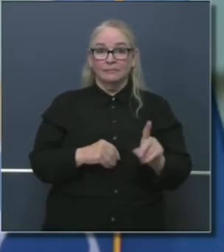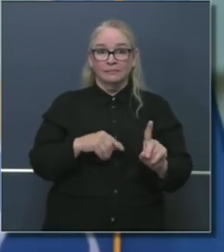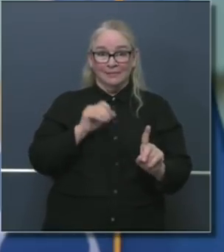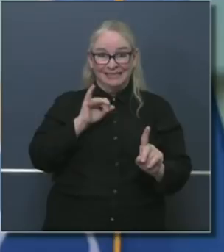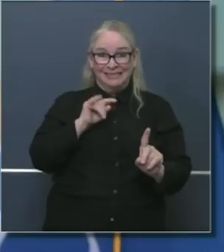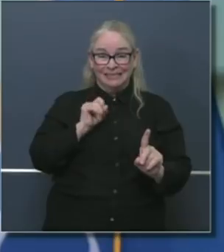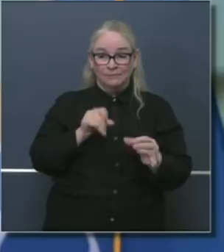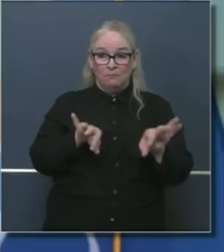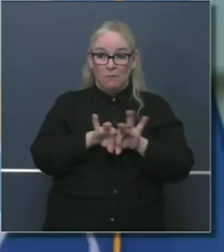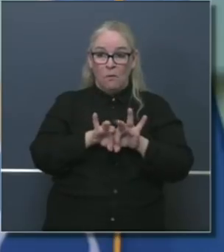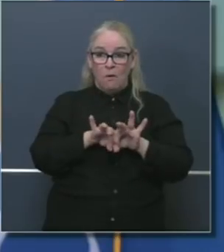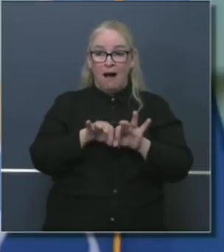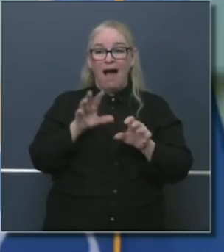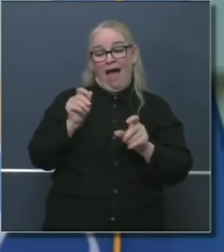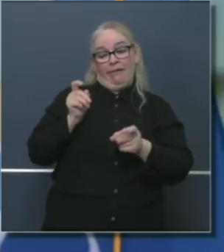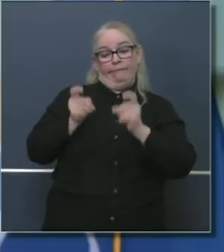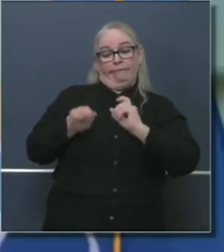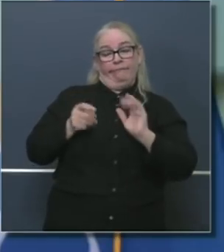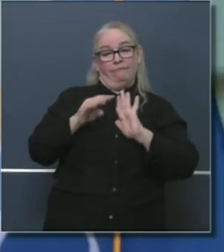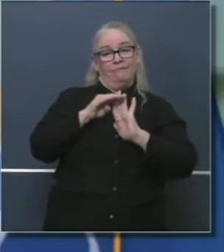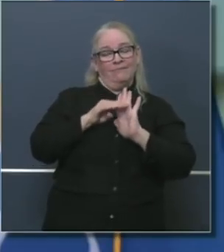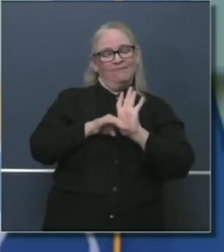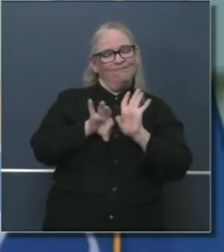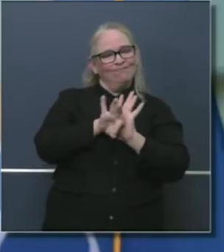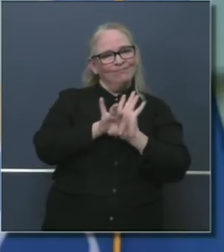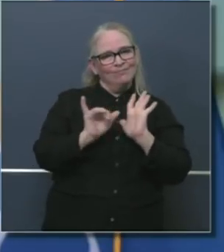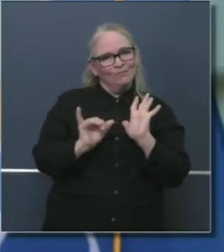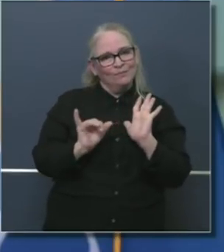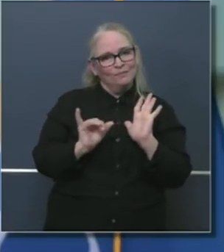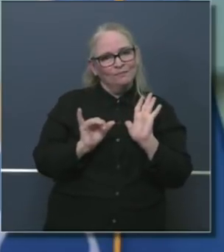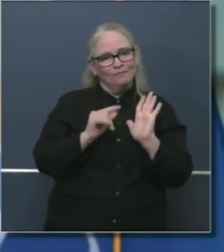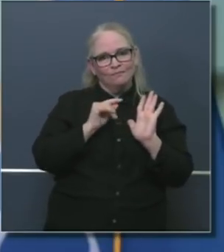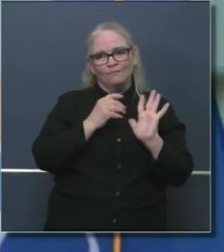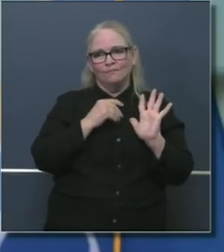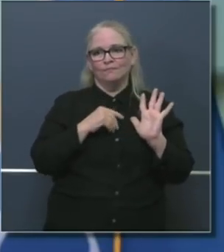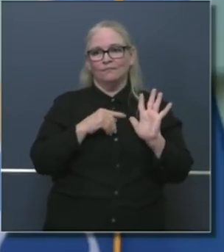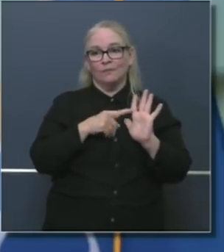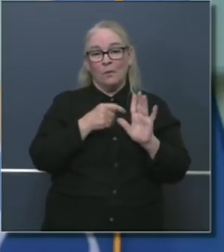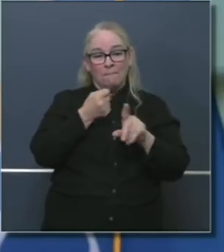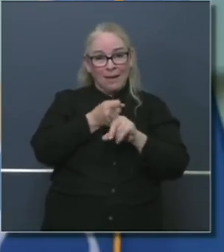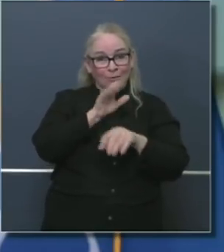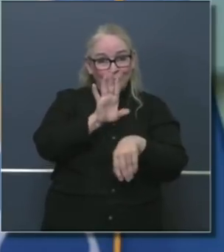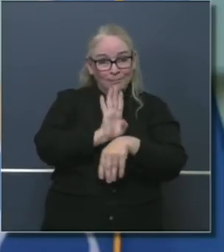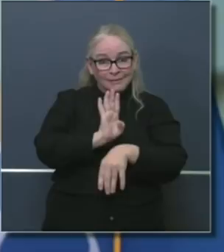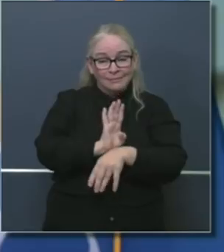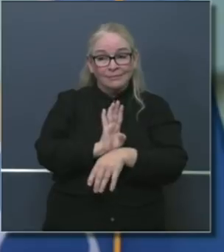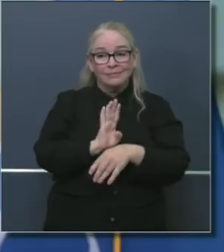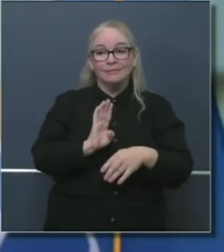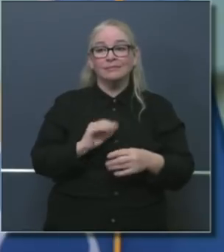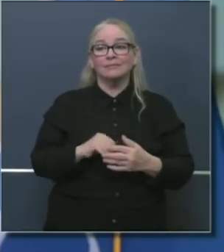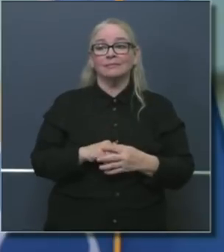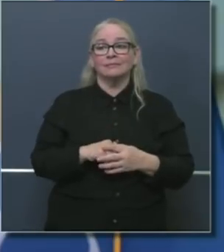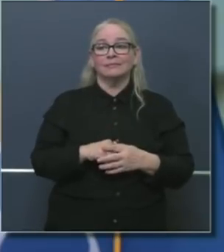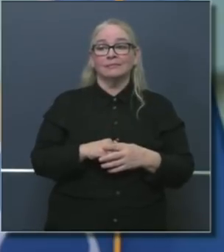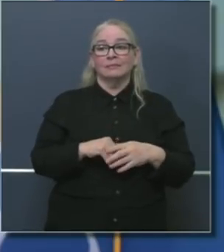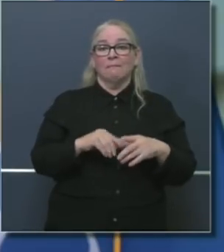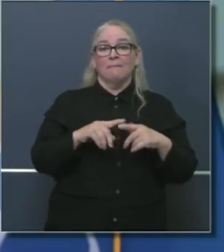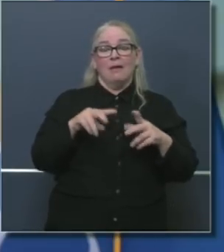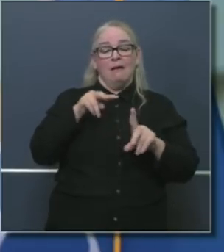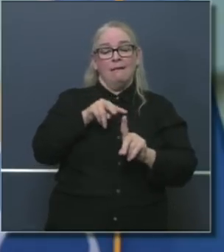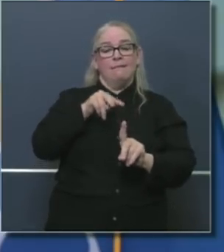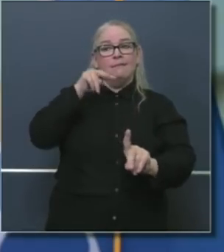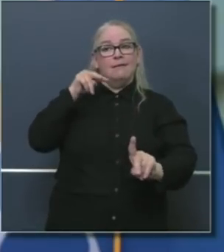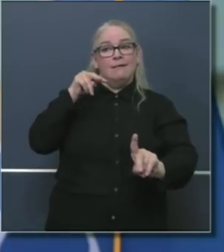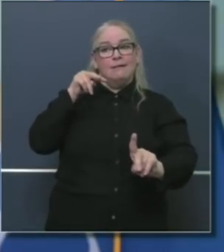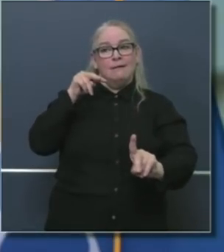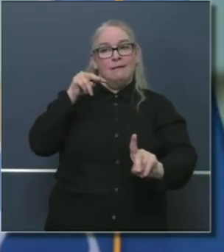real restrictions in terms of commerce. And the biggest restriction, of course, is customer confidence. Just